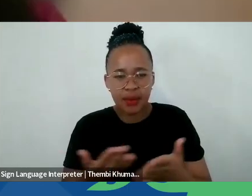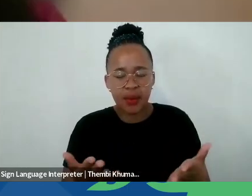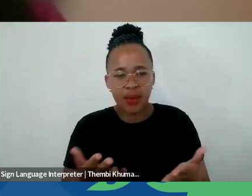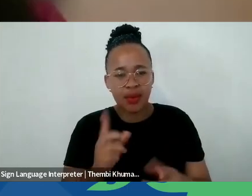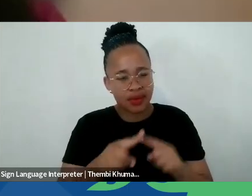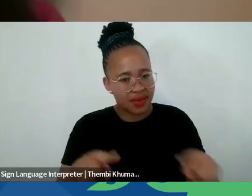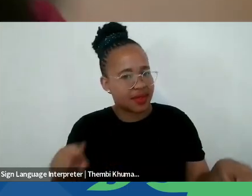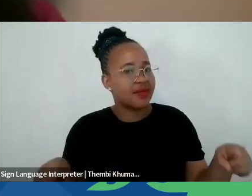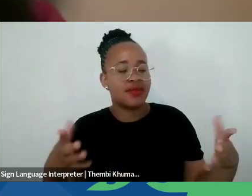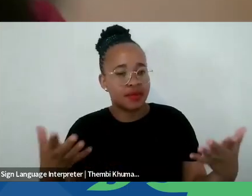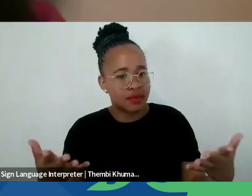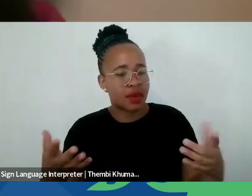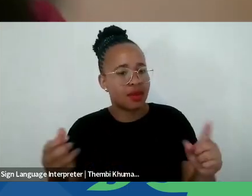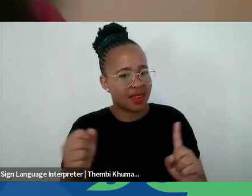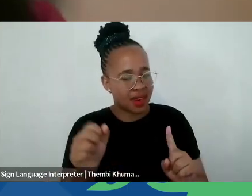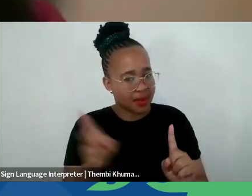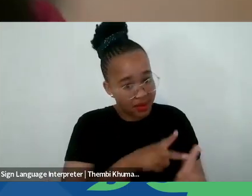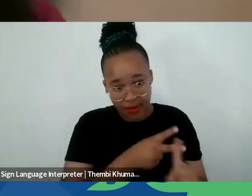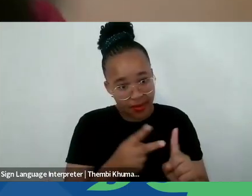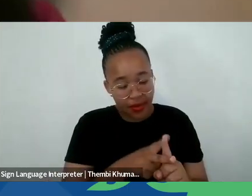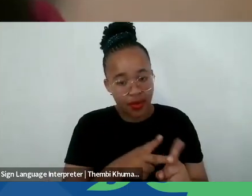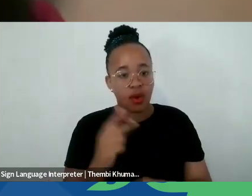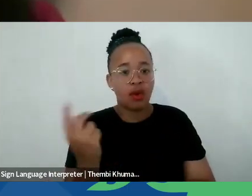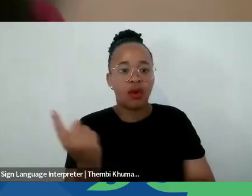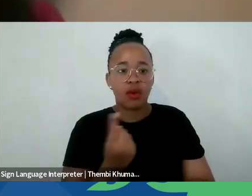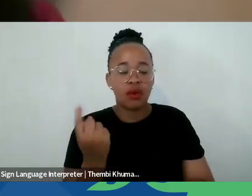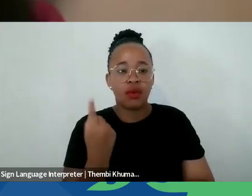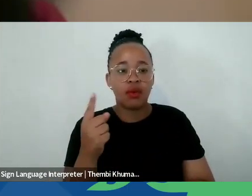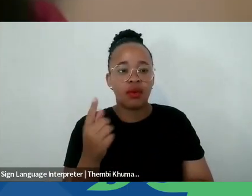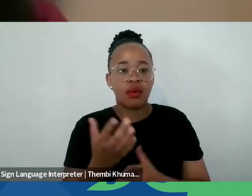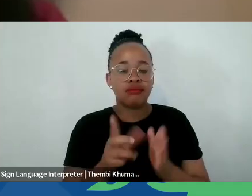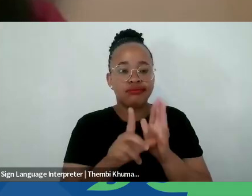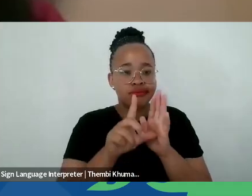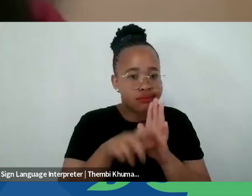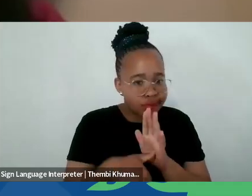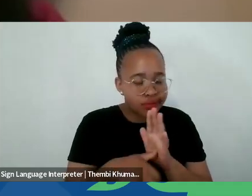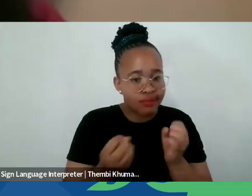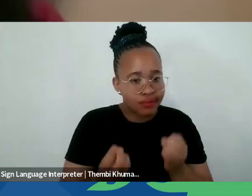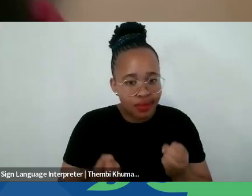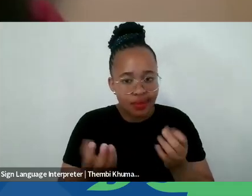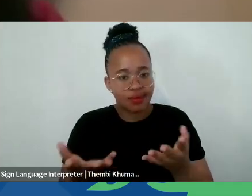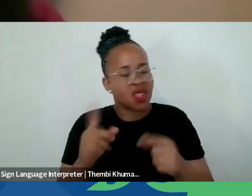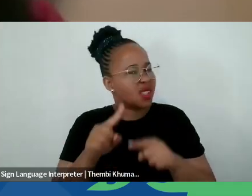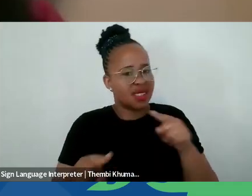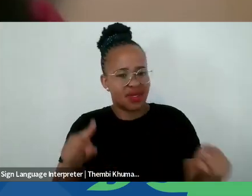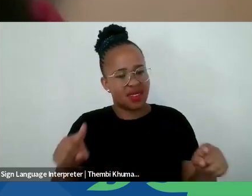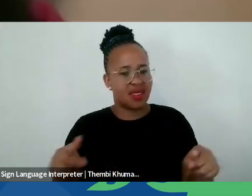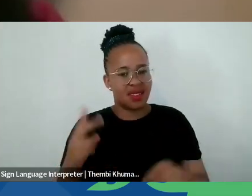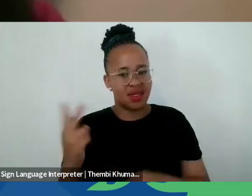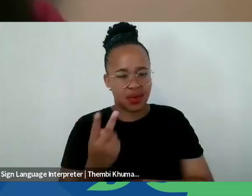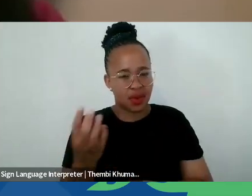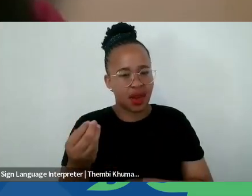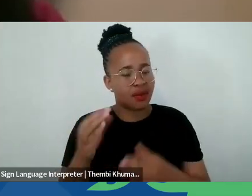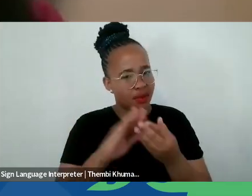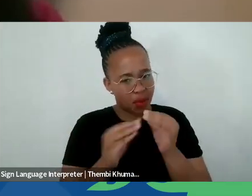We also had a webinar around disability and access to services. There was also a webinar around harm reduction